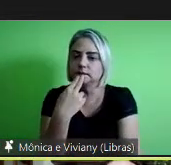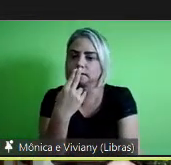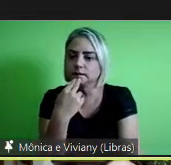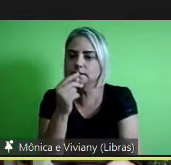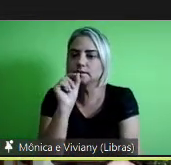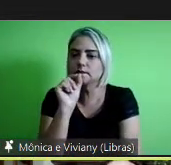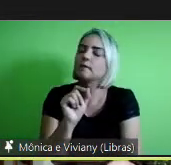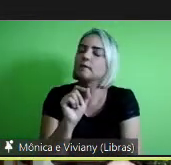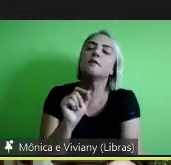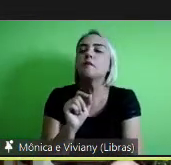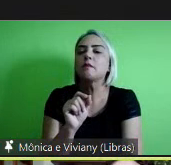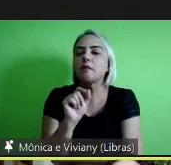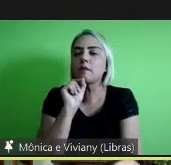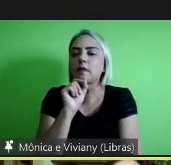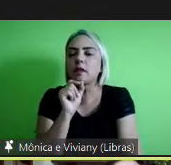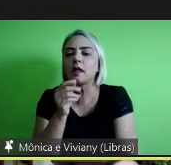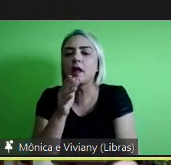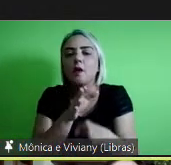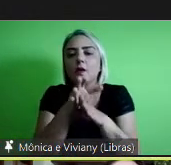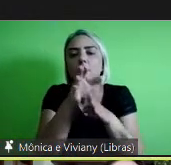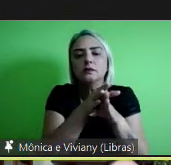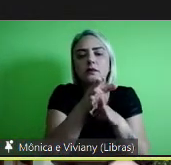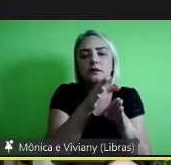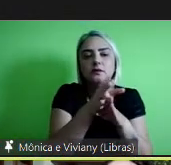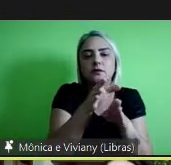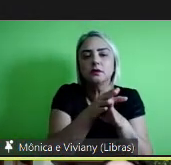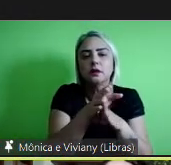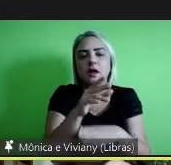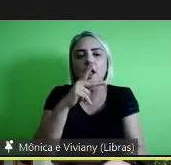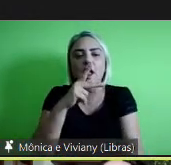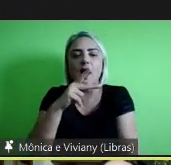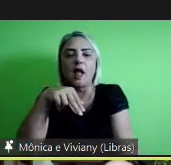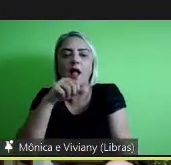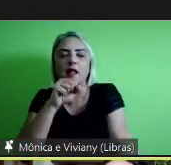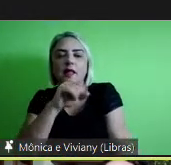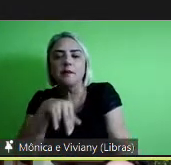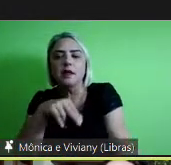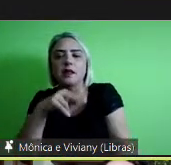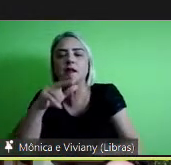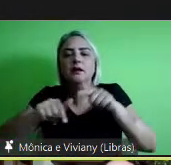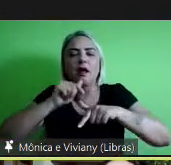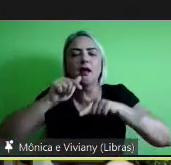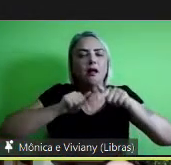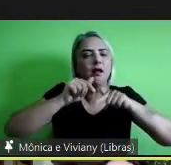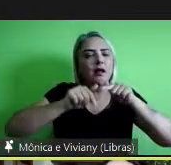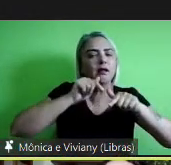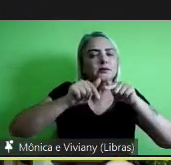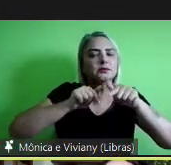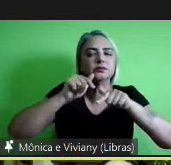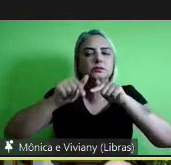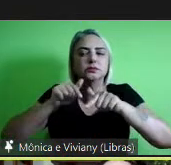for food support, on nutrition support, this guideline for PINA